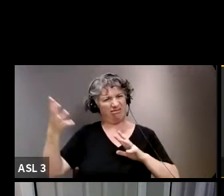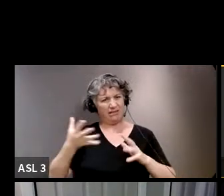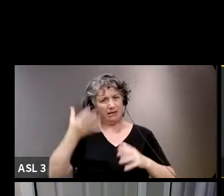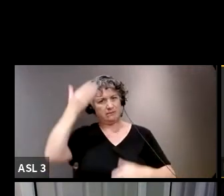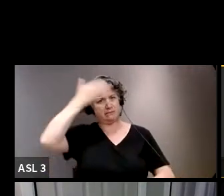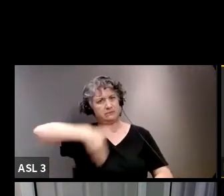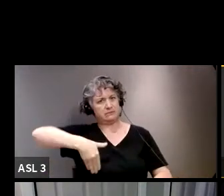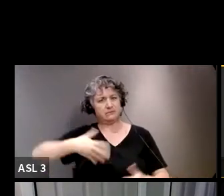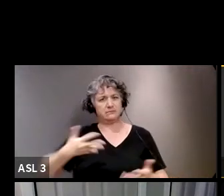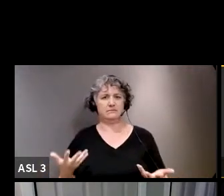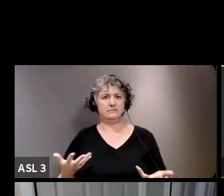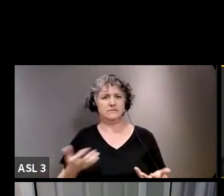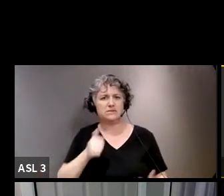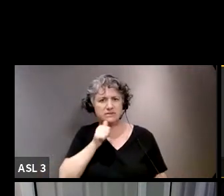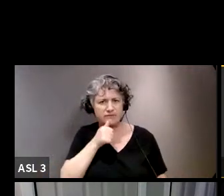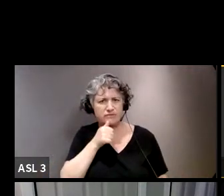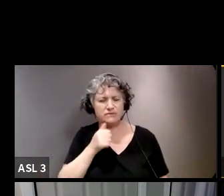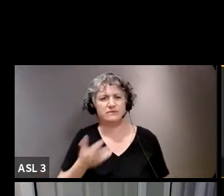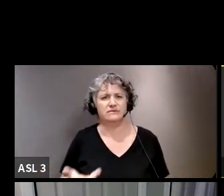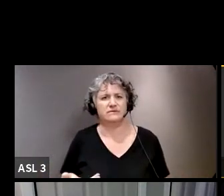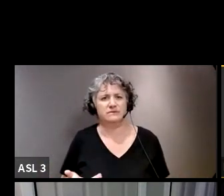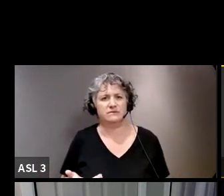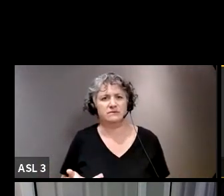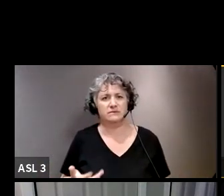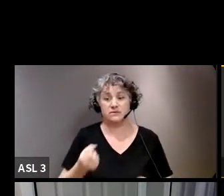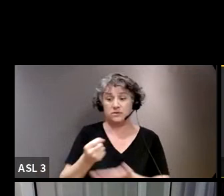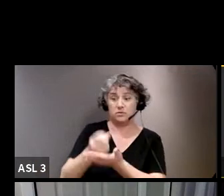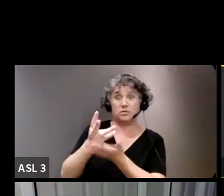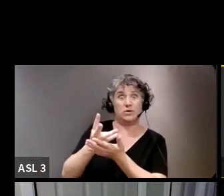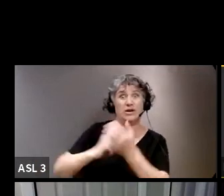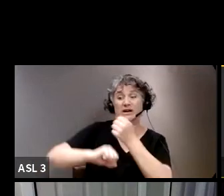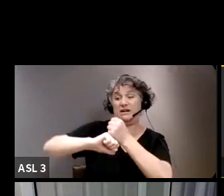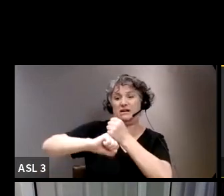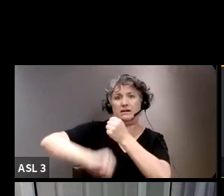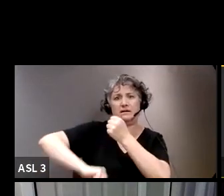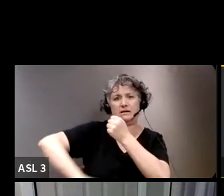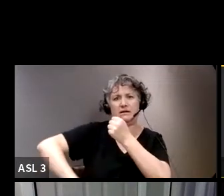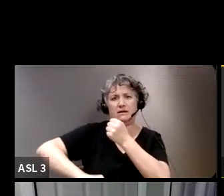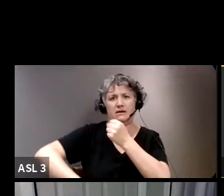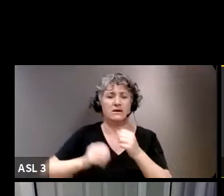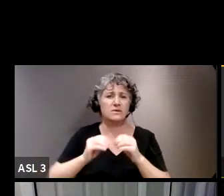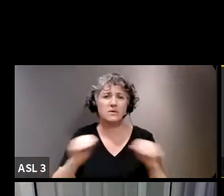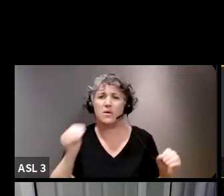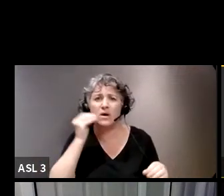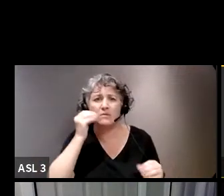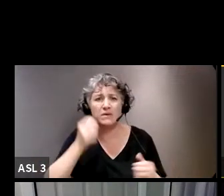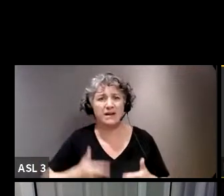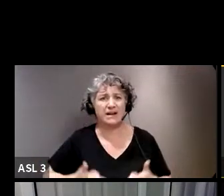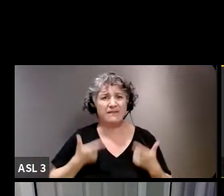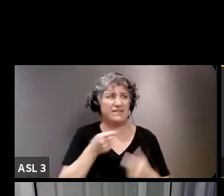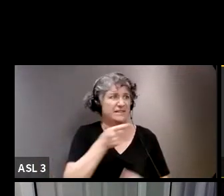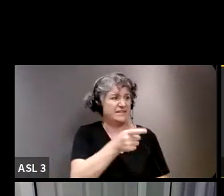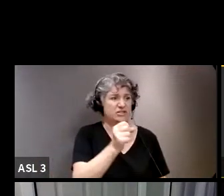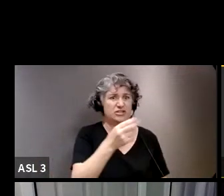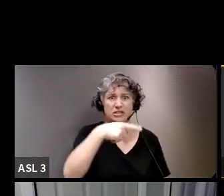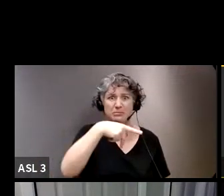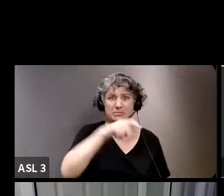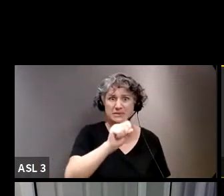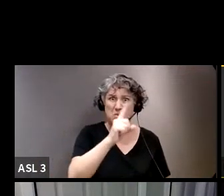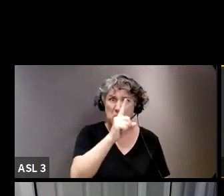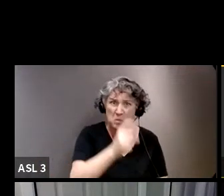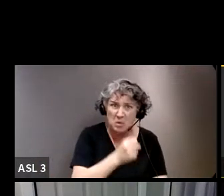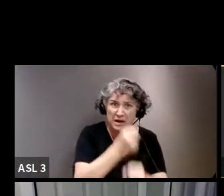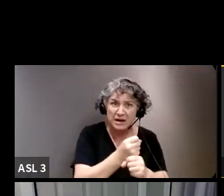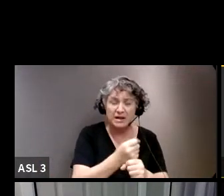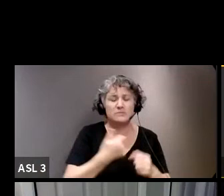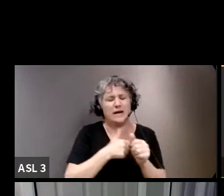that i lost a social worker i was homeless and lived at chefs for a year um i'm trying to prevent that